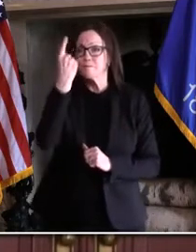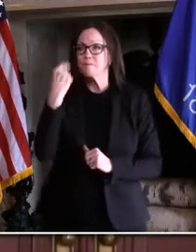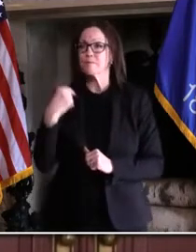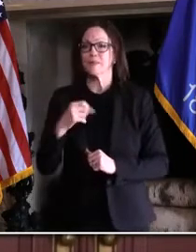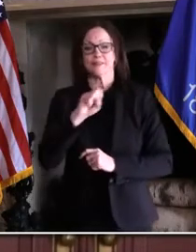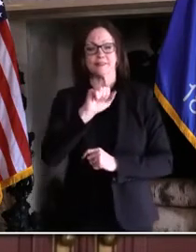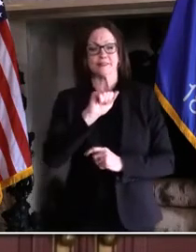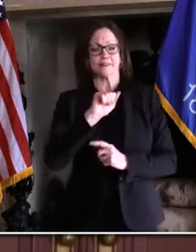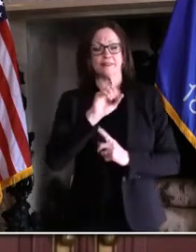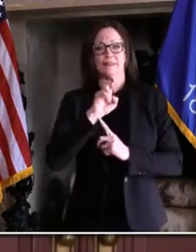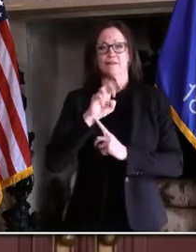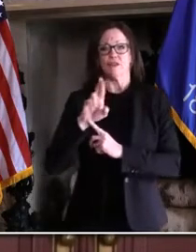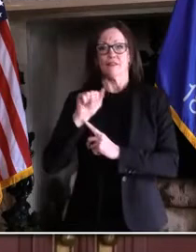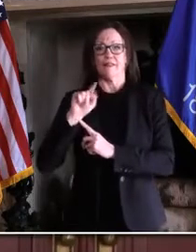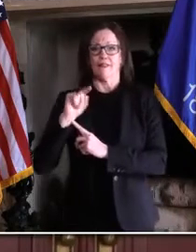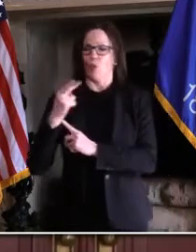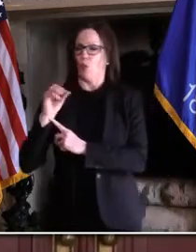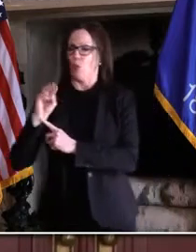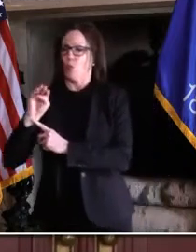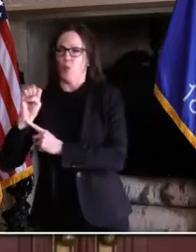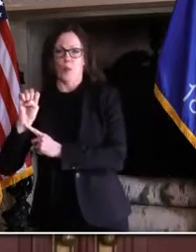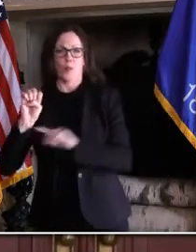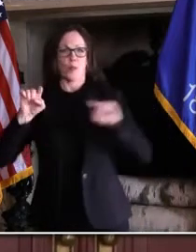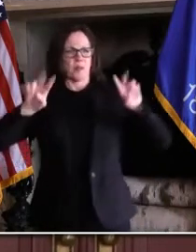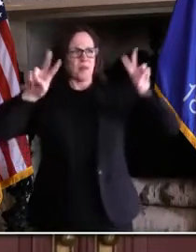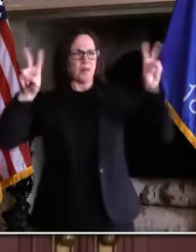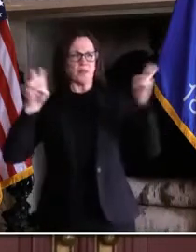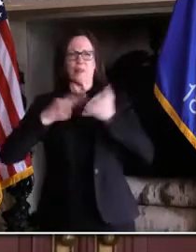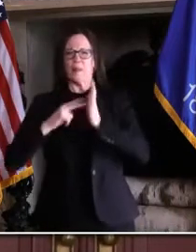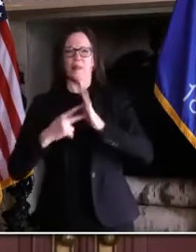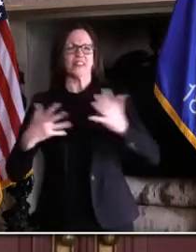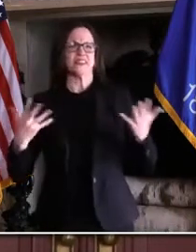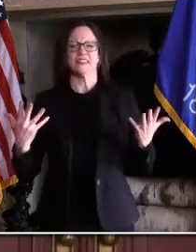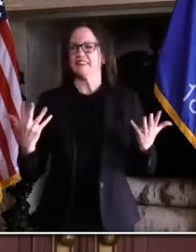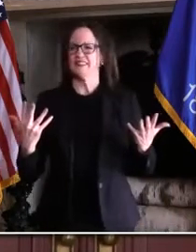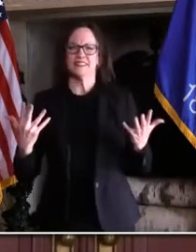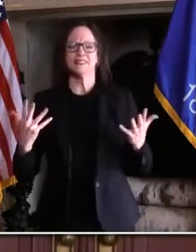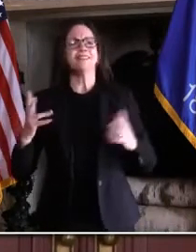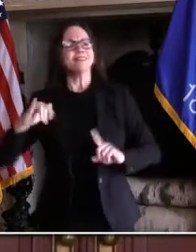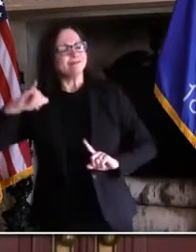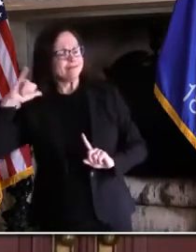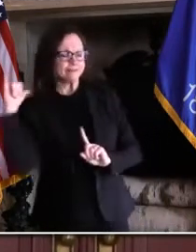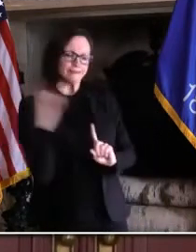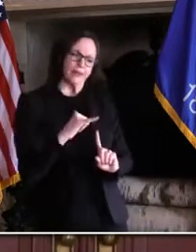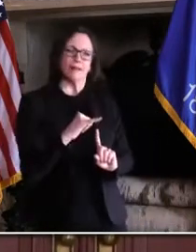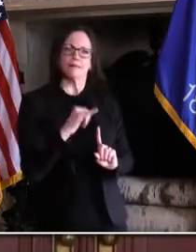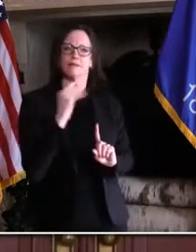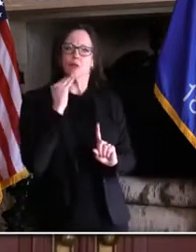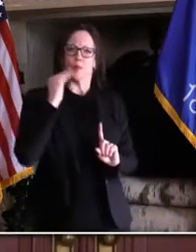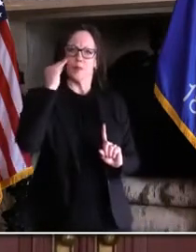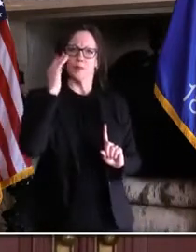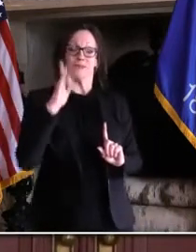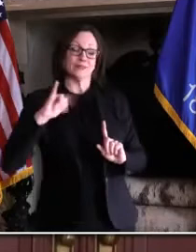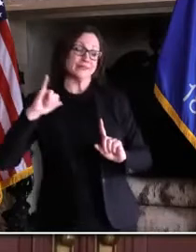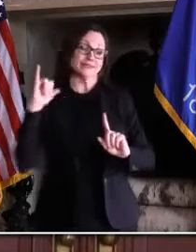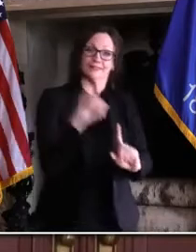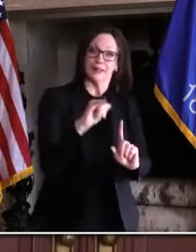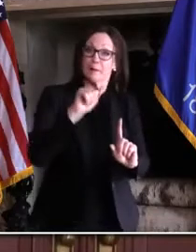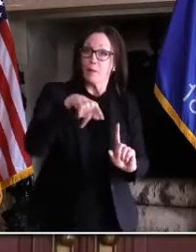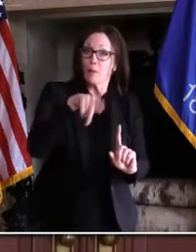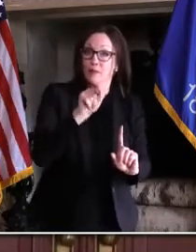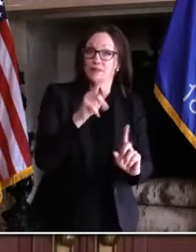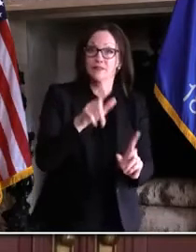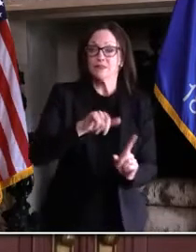pharmacist, and get other and groceries, and get all the supplies that you need. But this is important. We